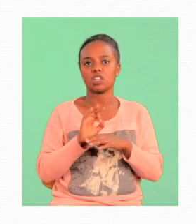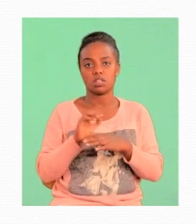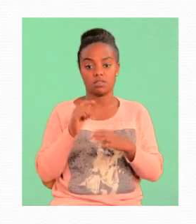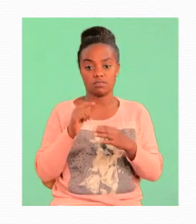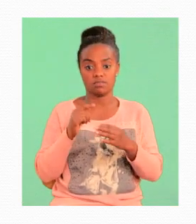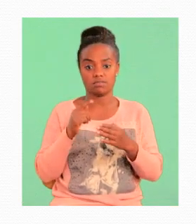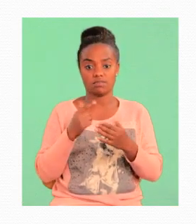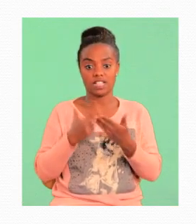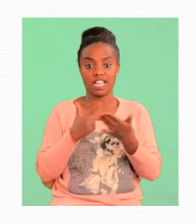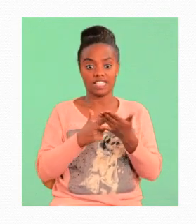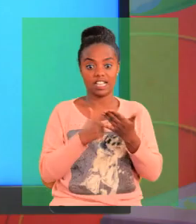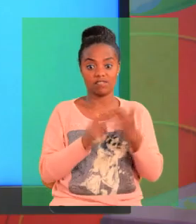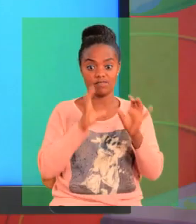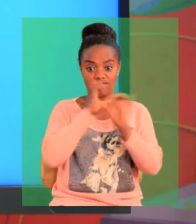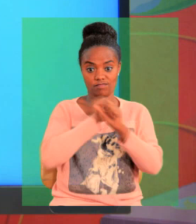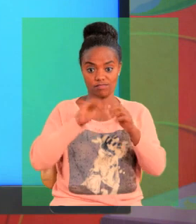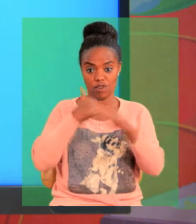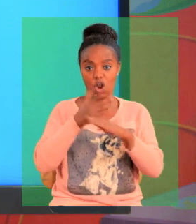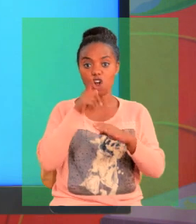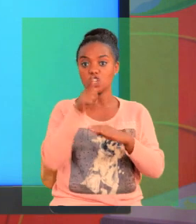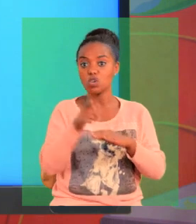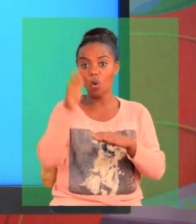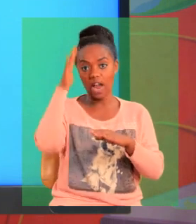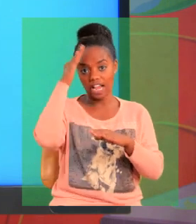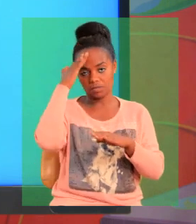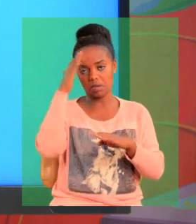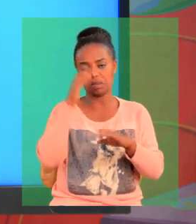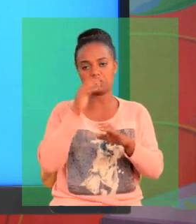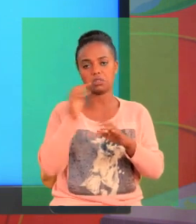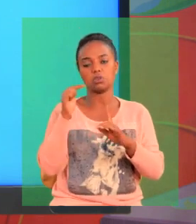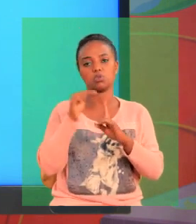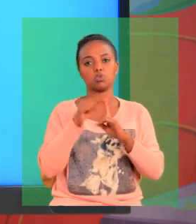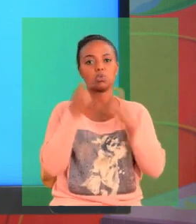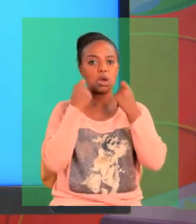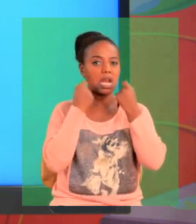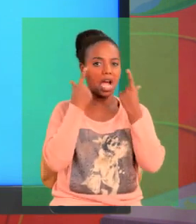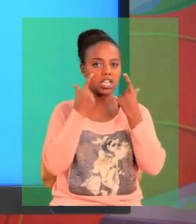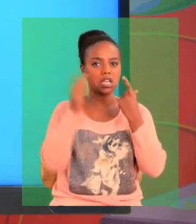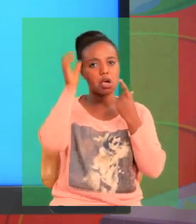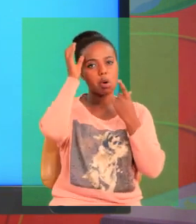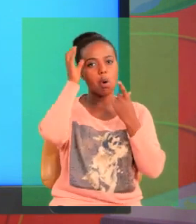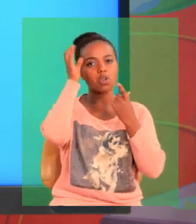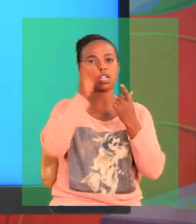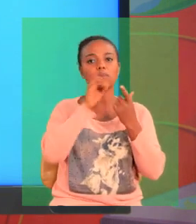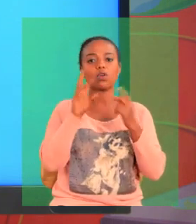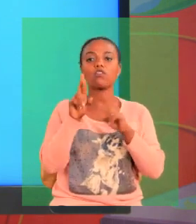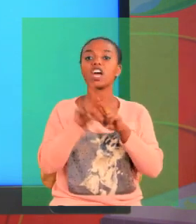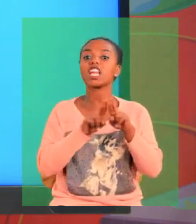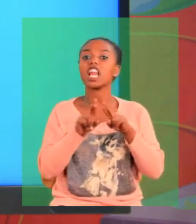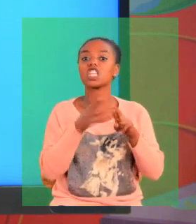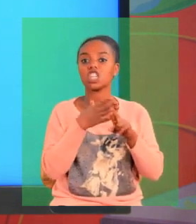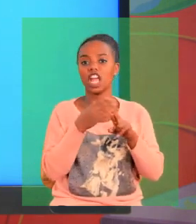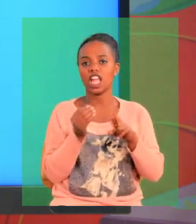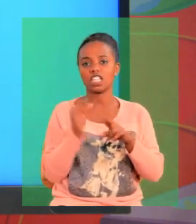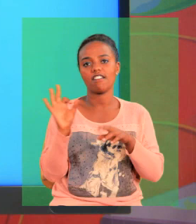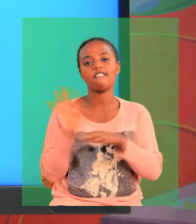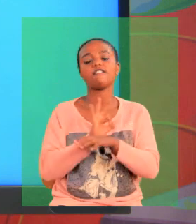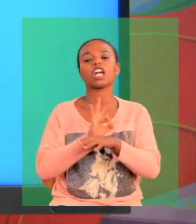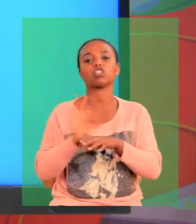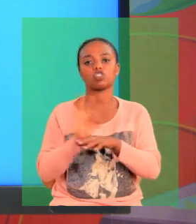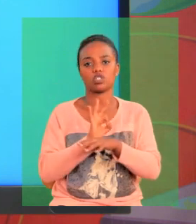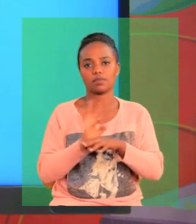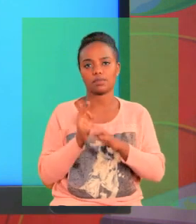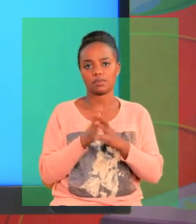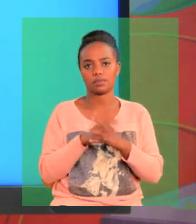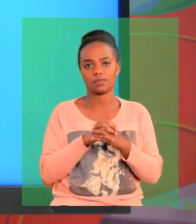after revising this lesson, you are expected to realize the concept of relation and functions